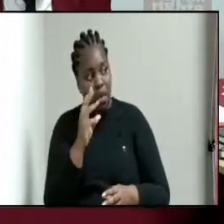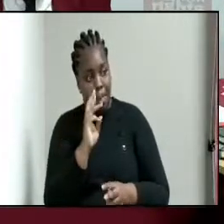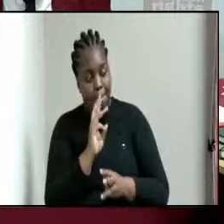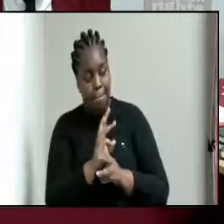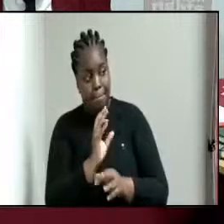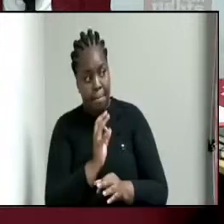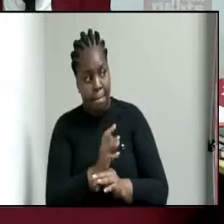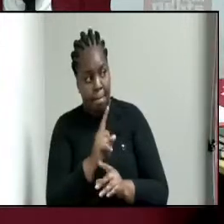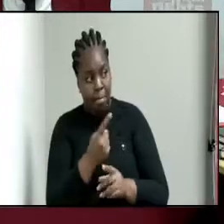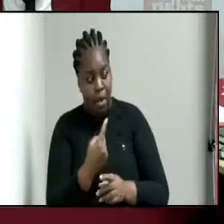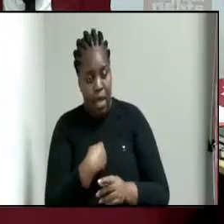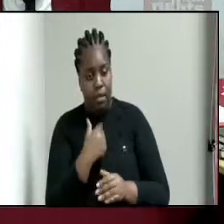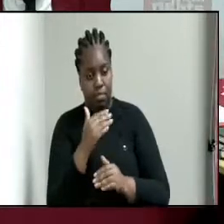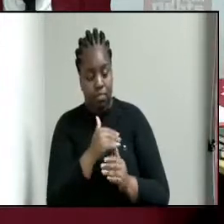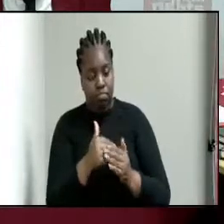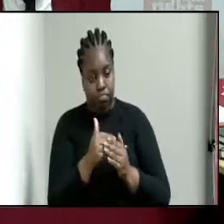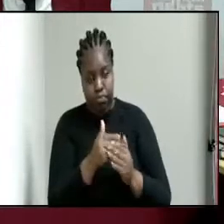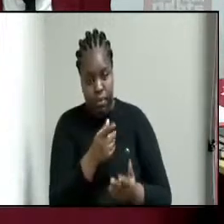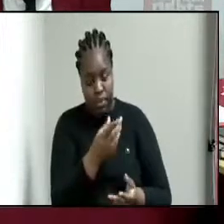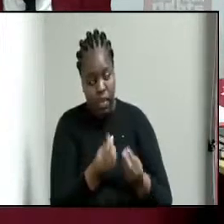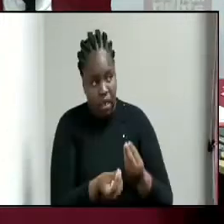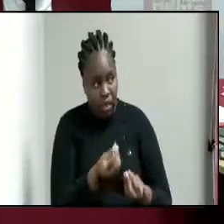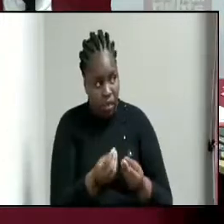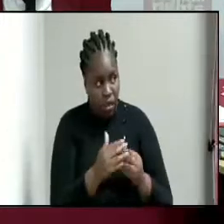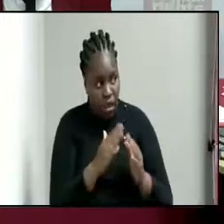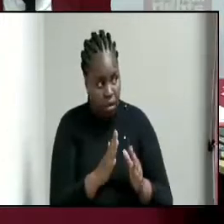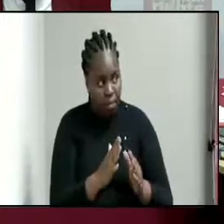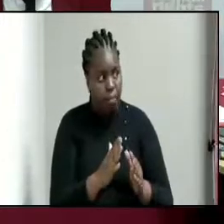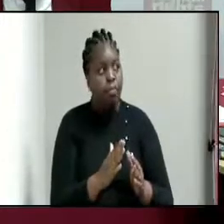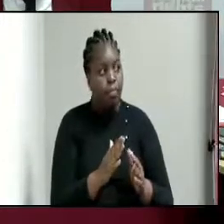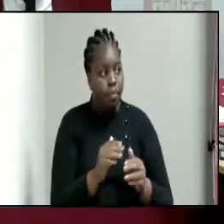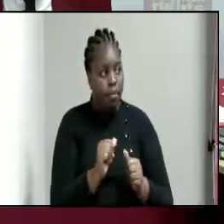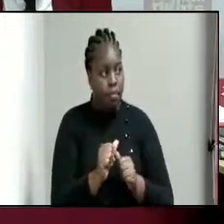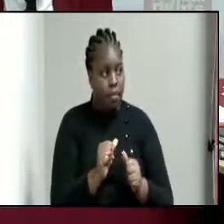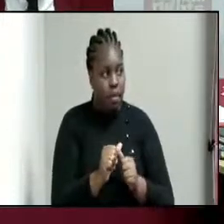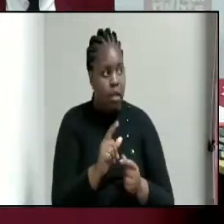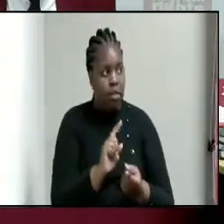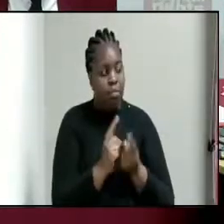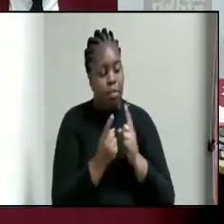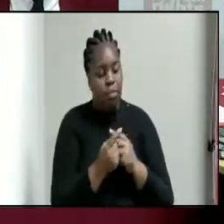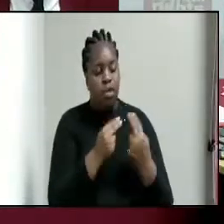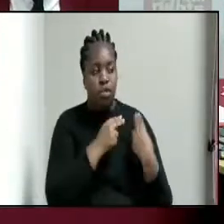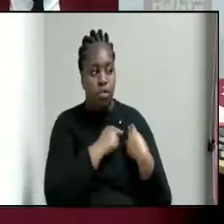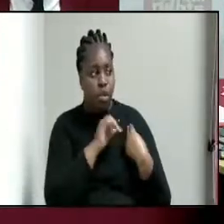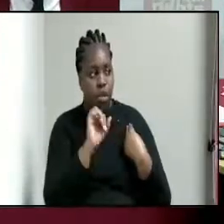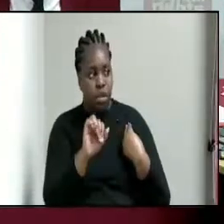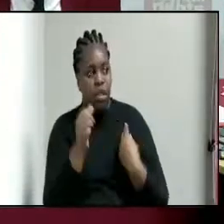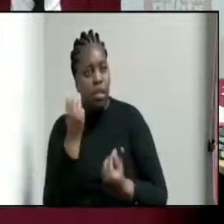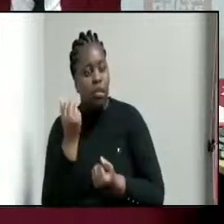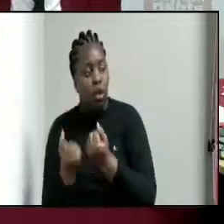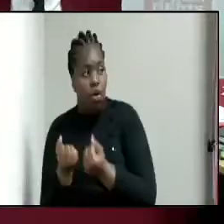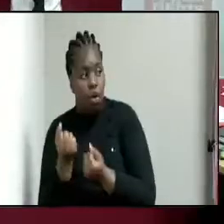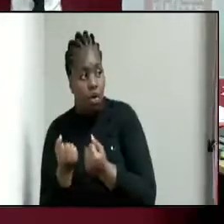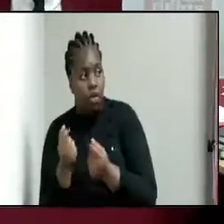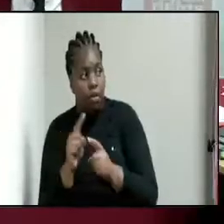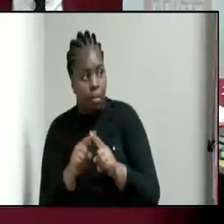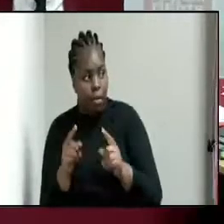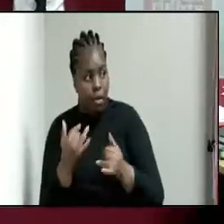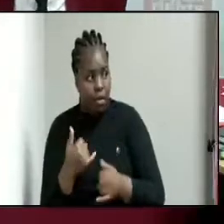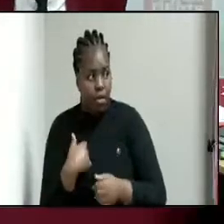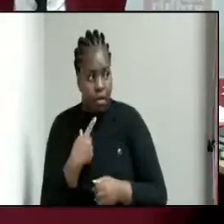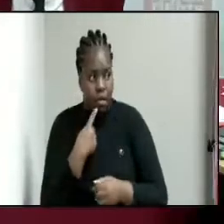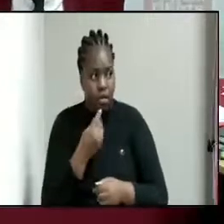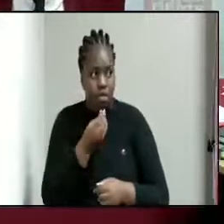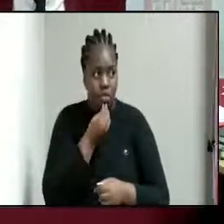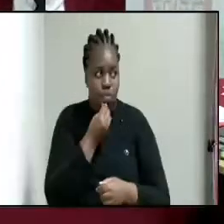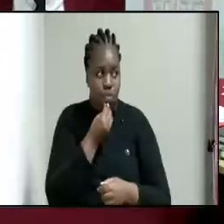to fulfill in the needs of the children in housing, shelter, then it becomes the responsibility of the state. But the Constitution calls out